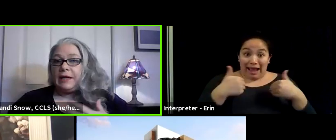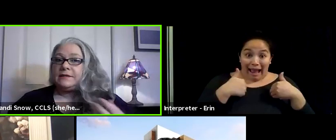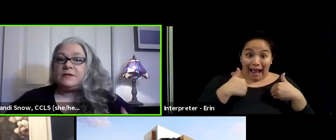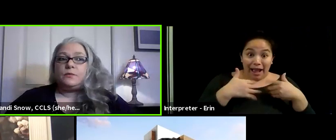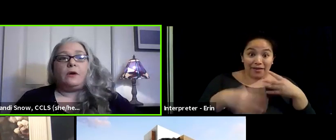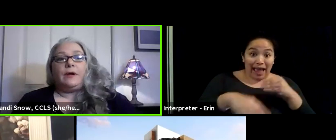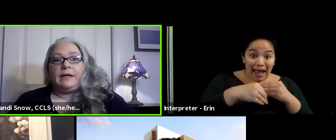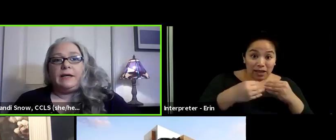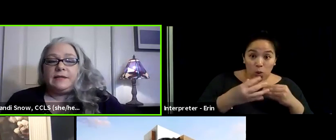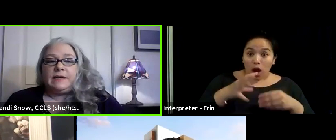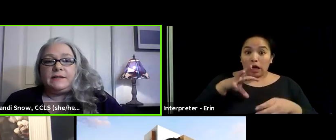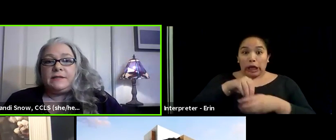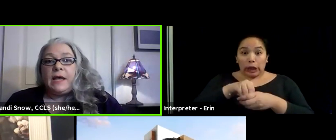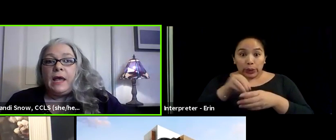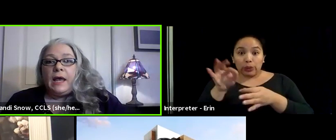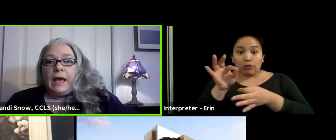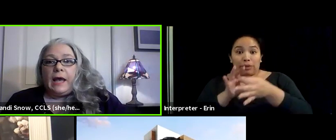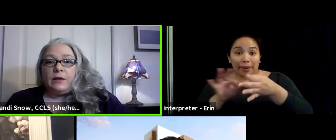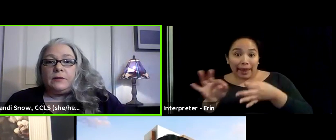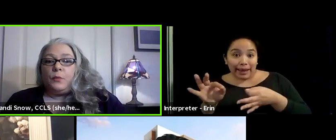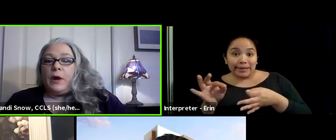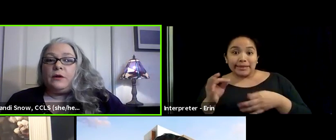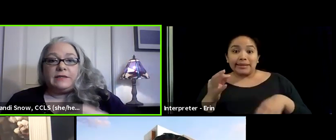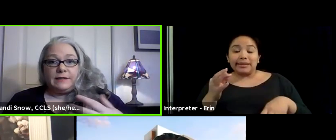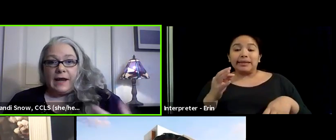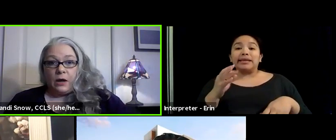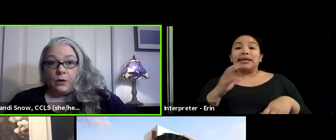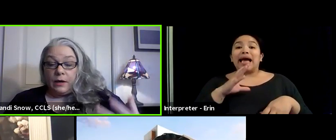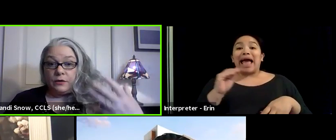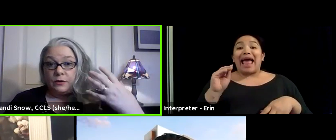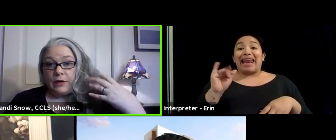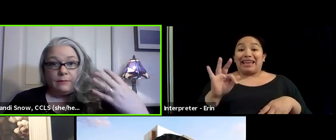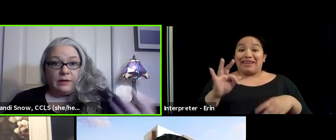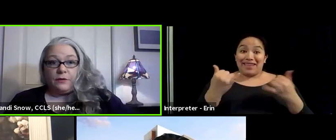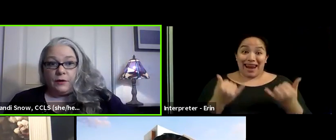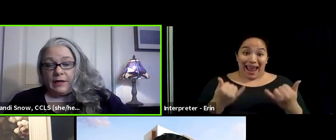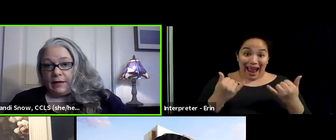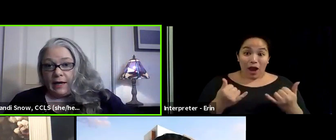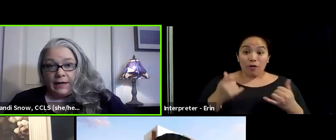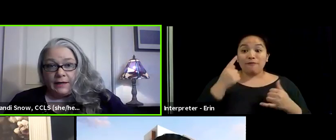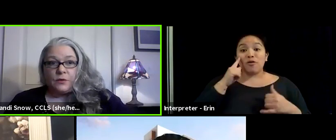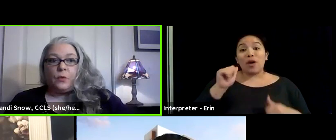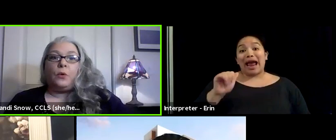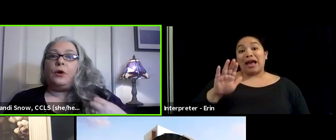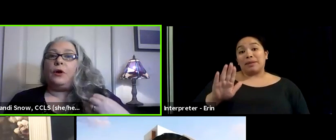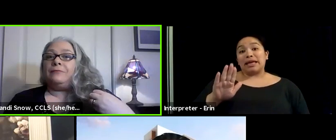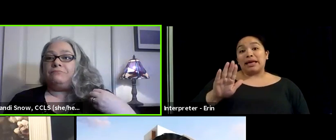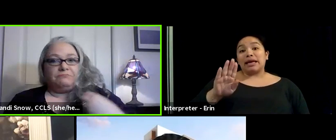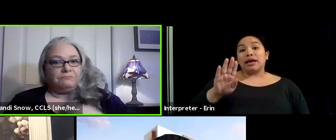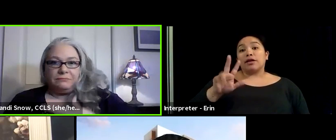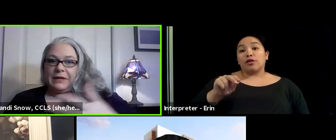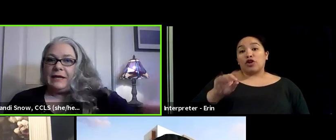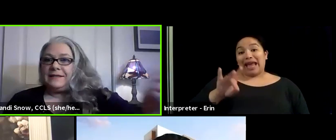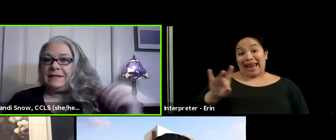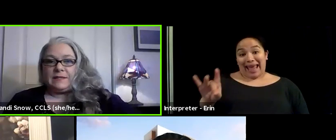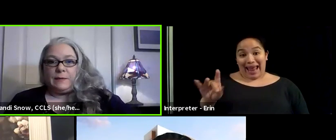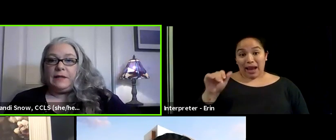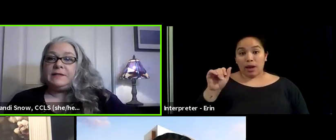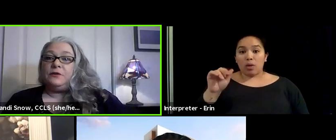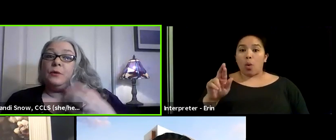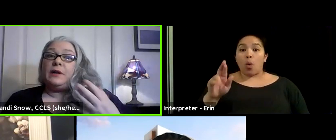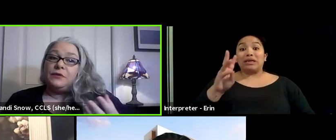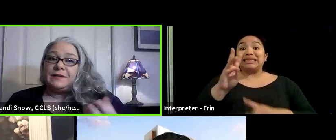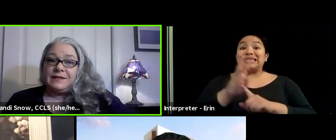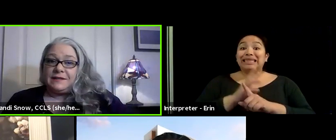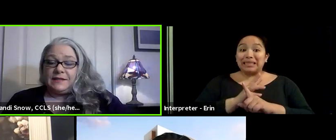it replaces what already exists, and whether it's now under AB 3088 or in 6